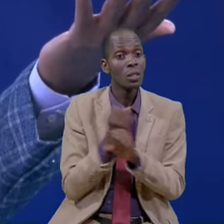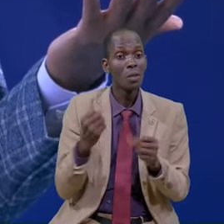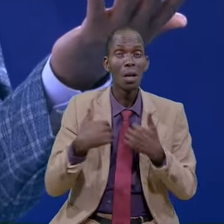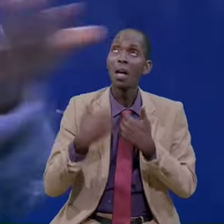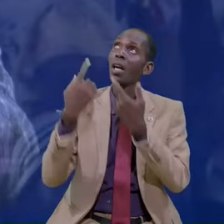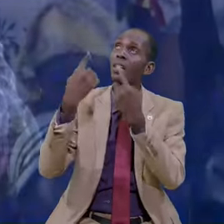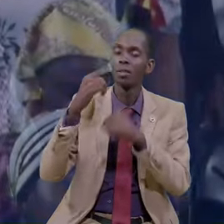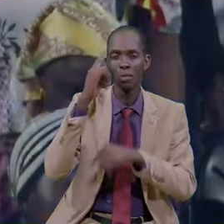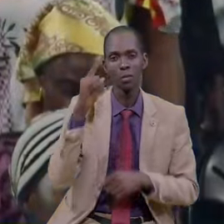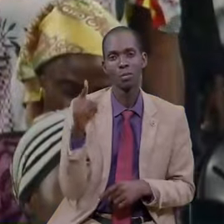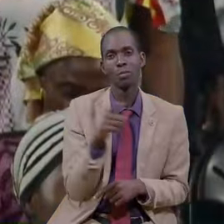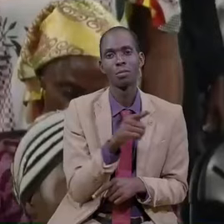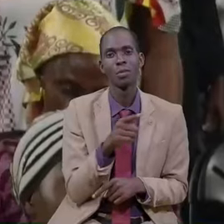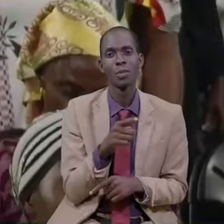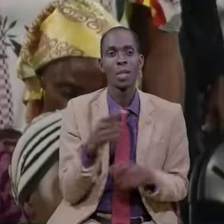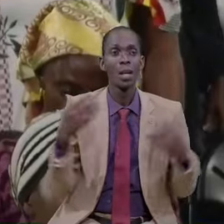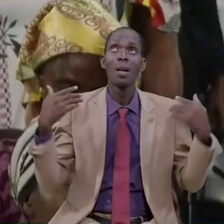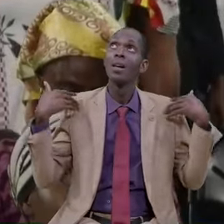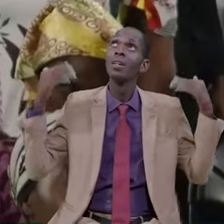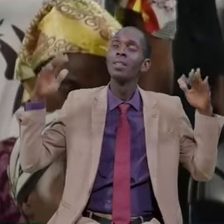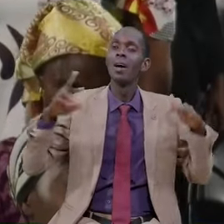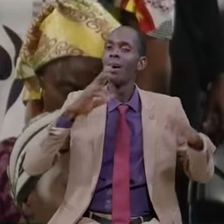come angels are